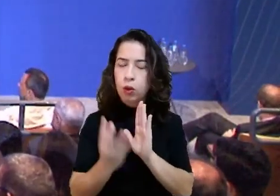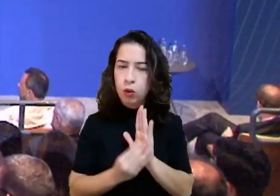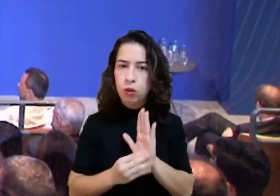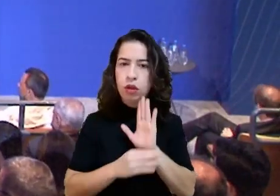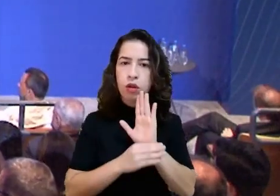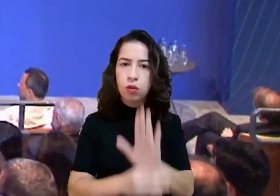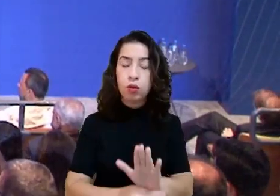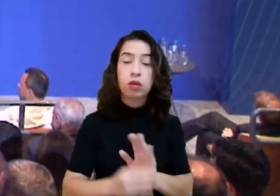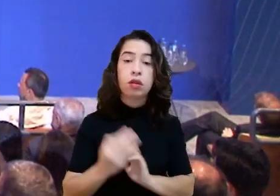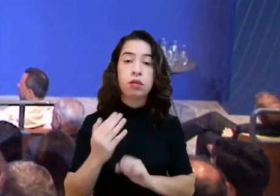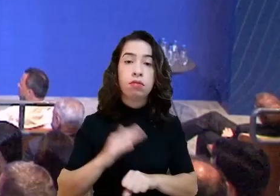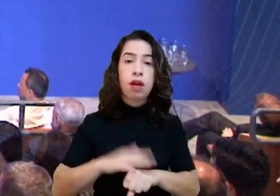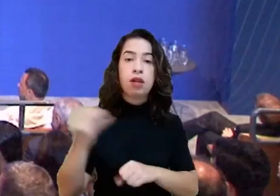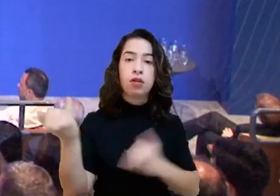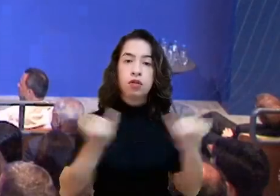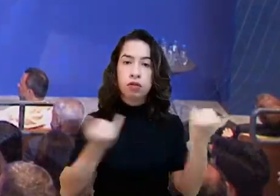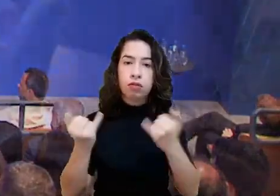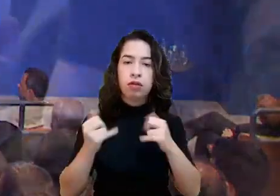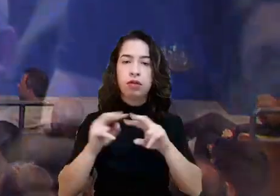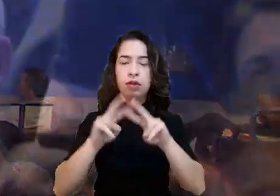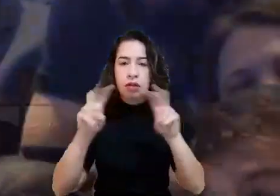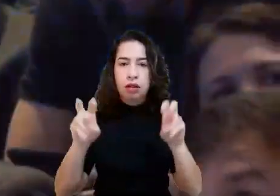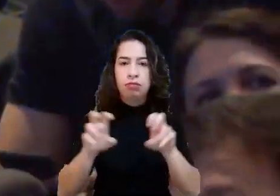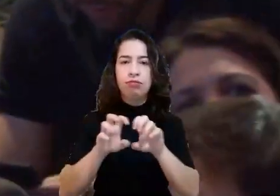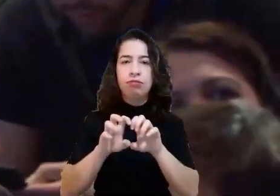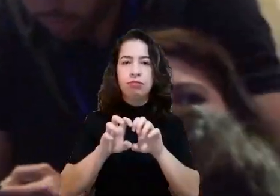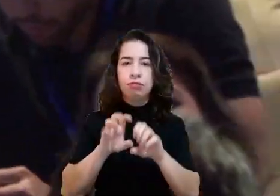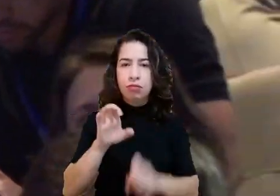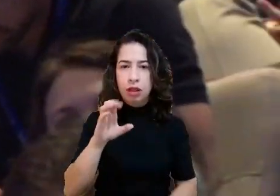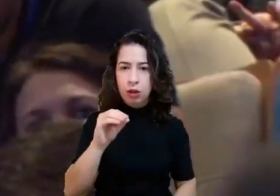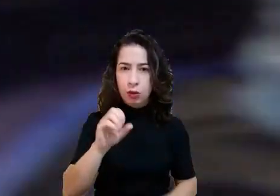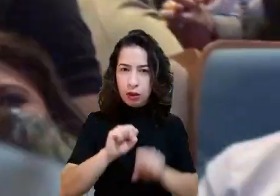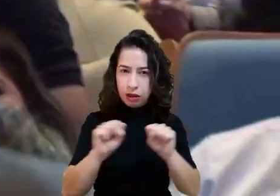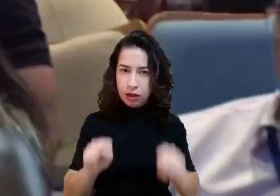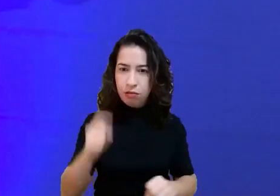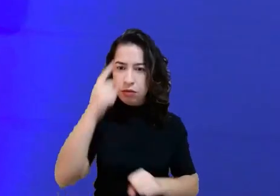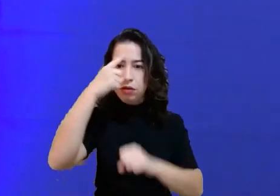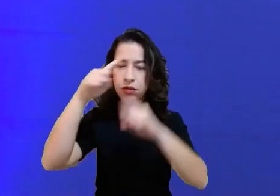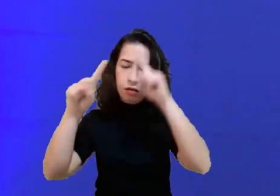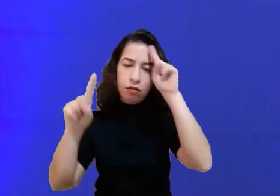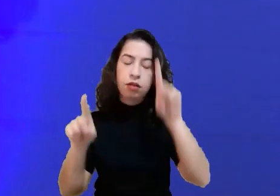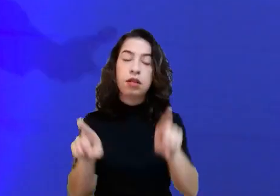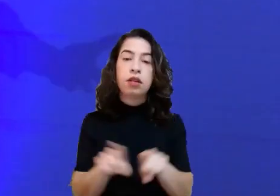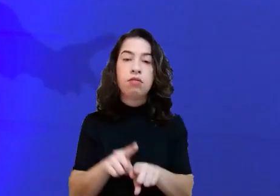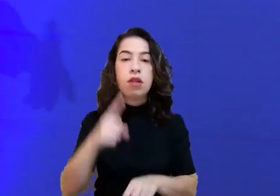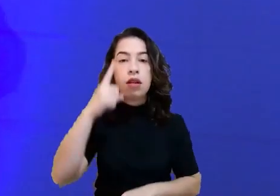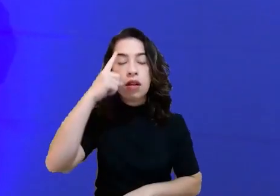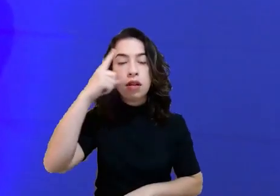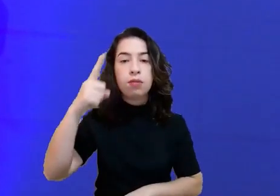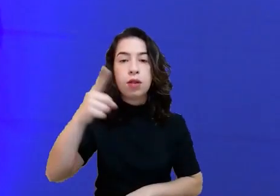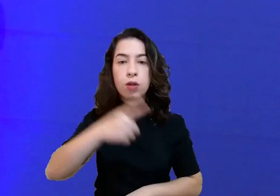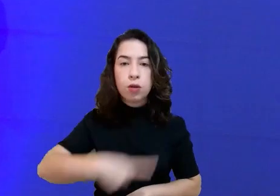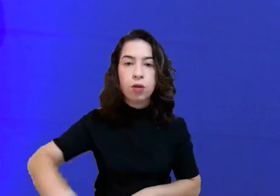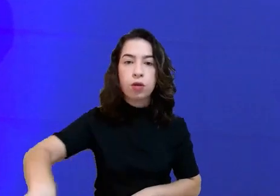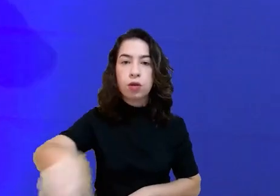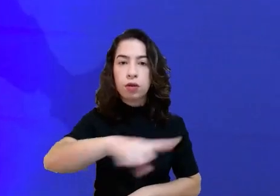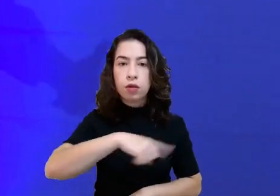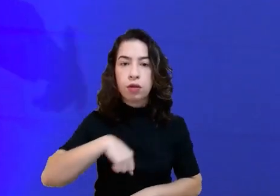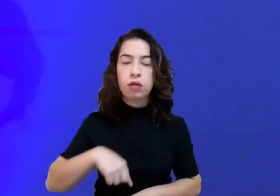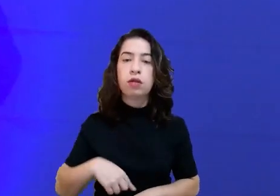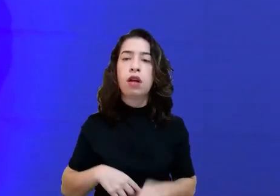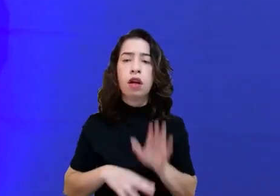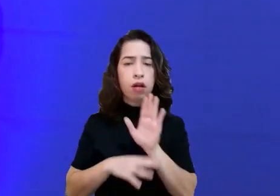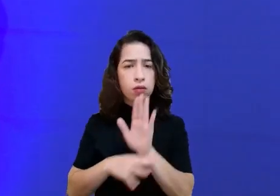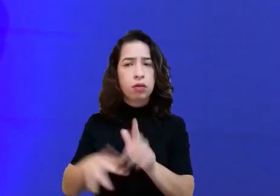have more information about this innovation ecosystem and to remind us that we are all part of the